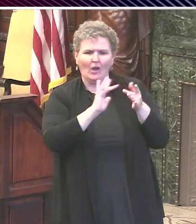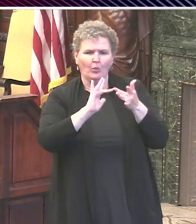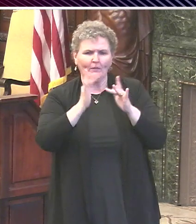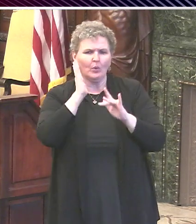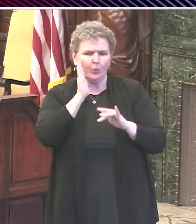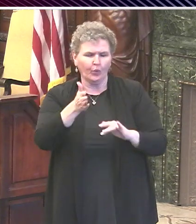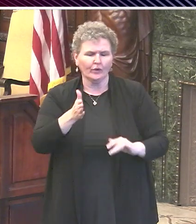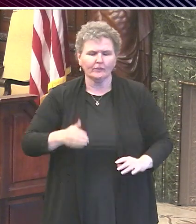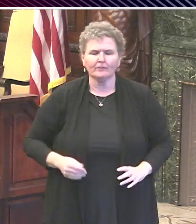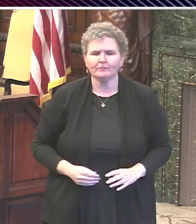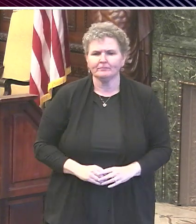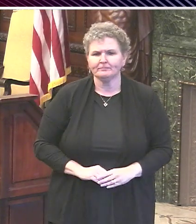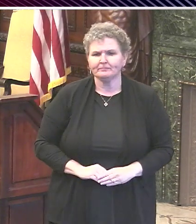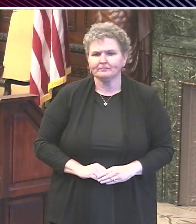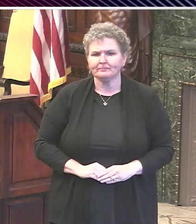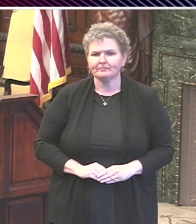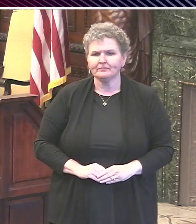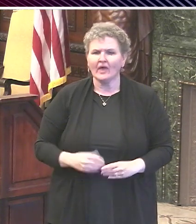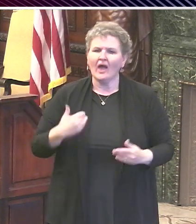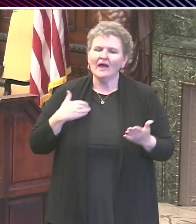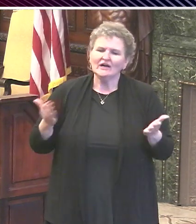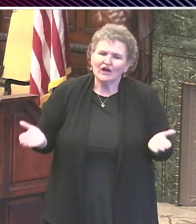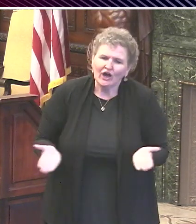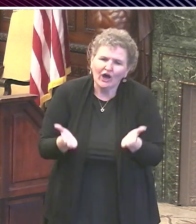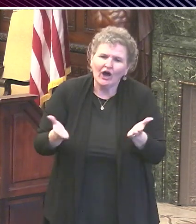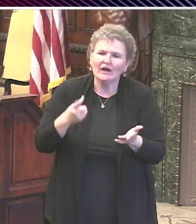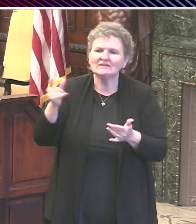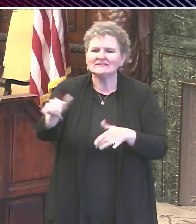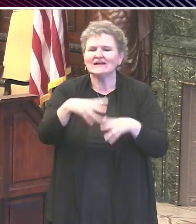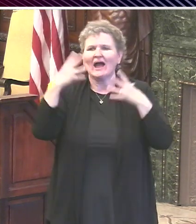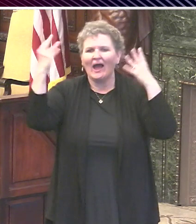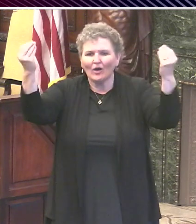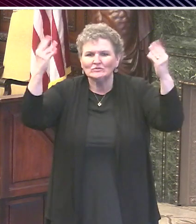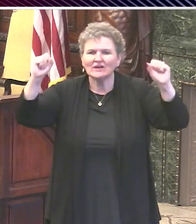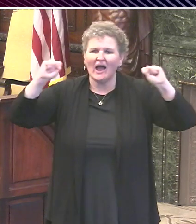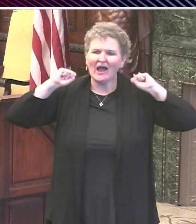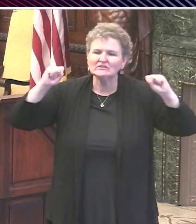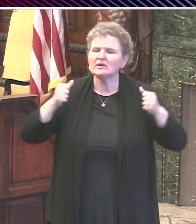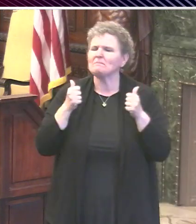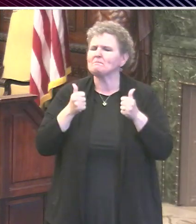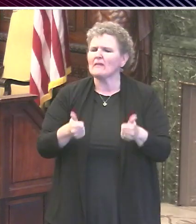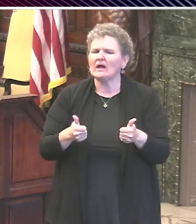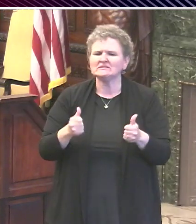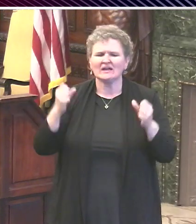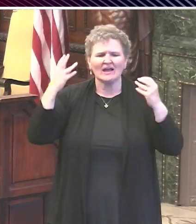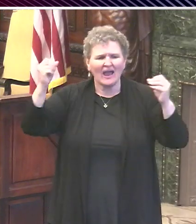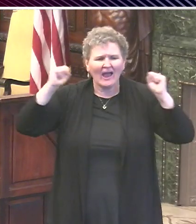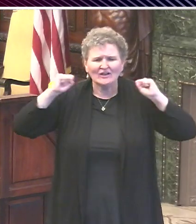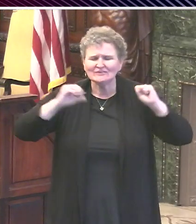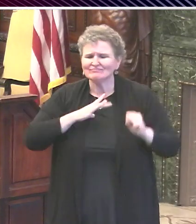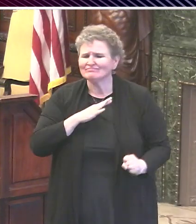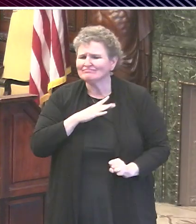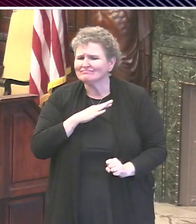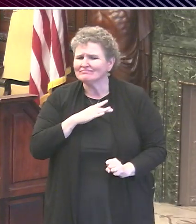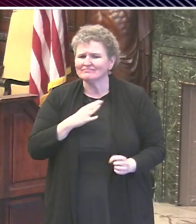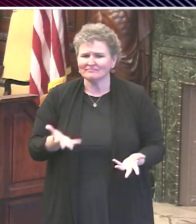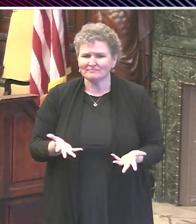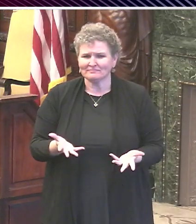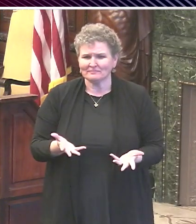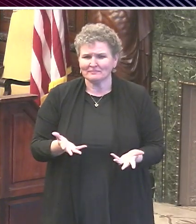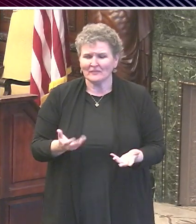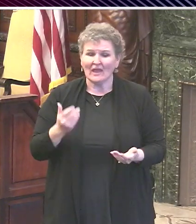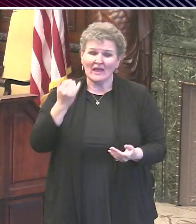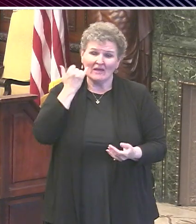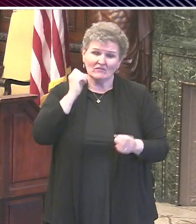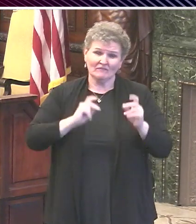likewise, we're encouraging people to exercise outdoors whenever they can. Now, let me just note that many people find it difficult to do